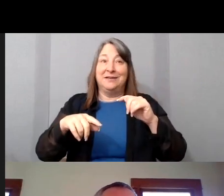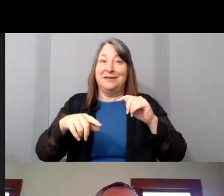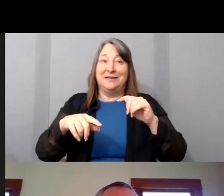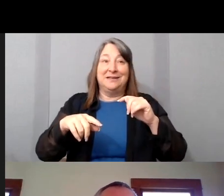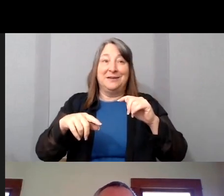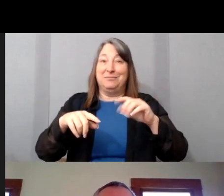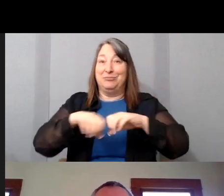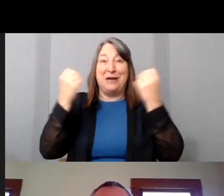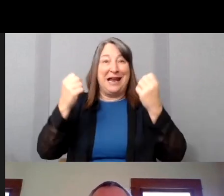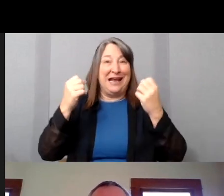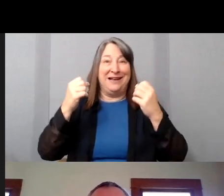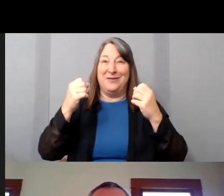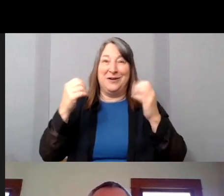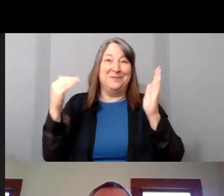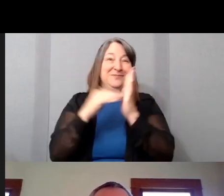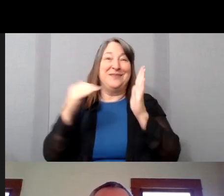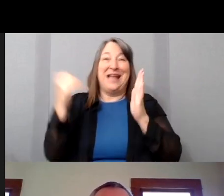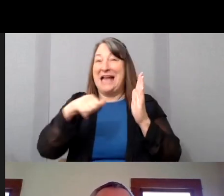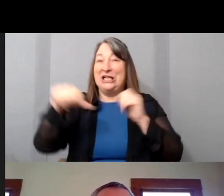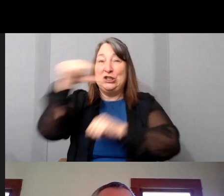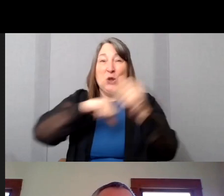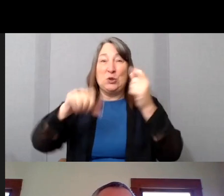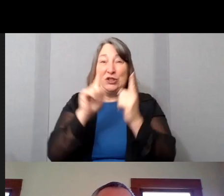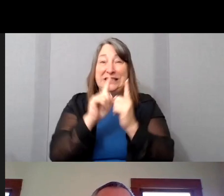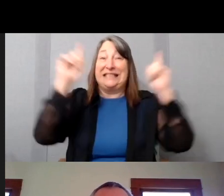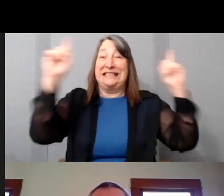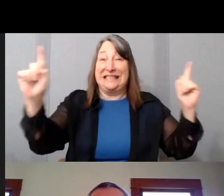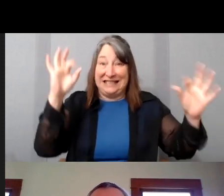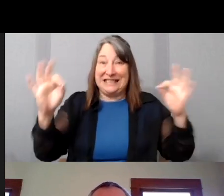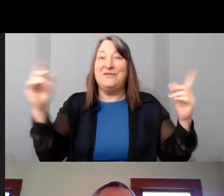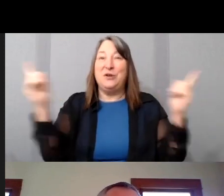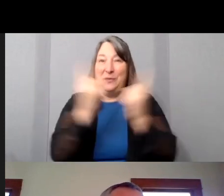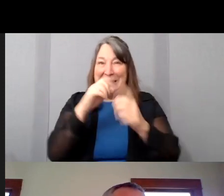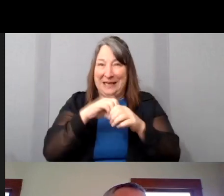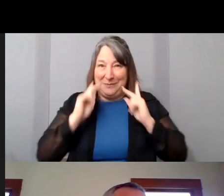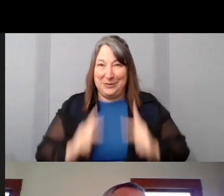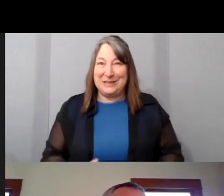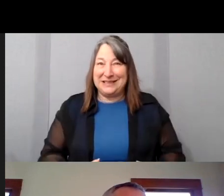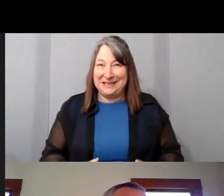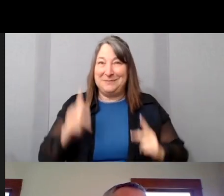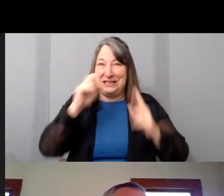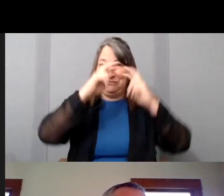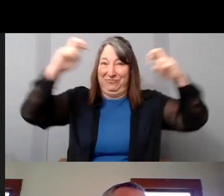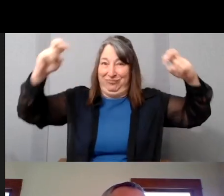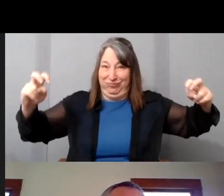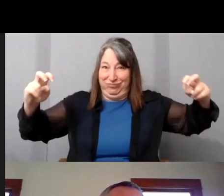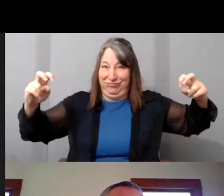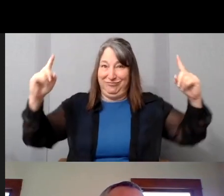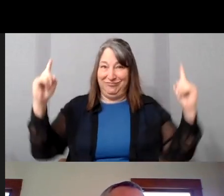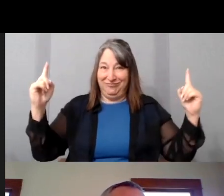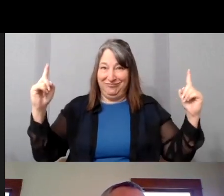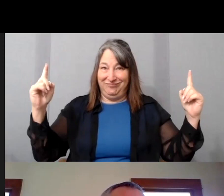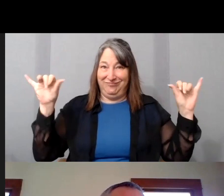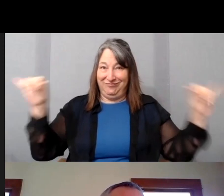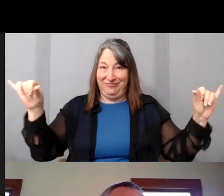person, but it is something that we saw pretty strongly in the literature. So I don't know if I have one more slide here, but you can move